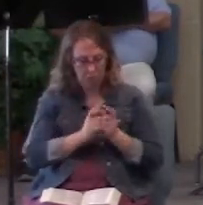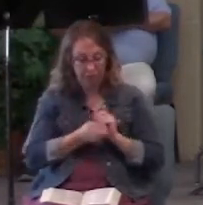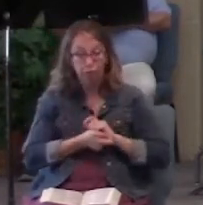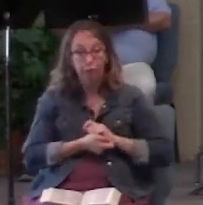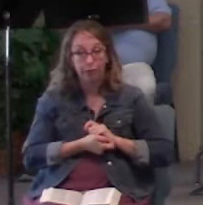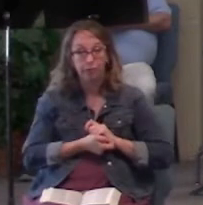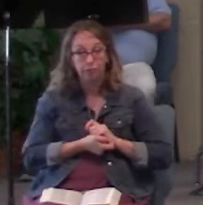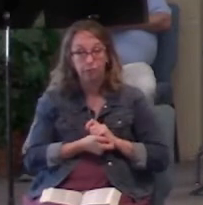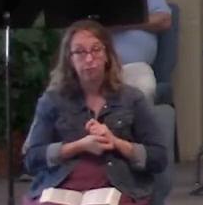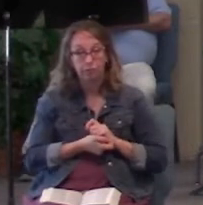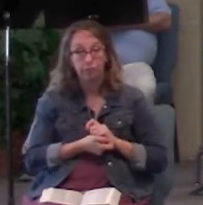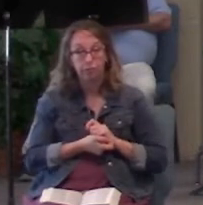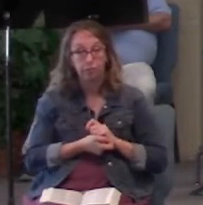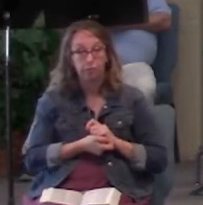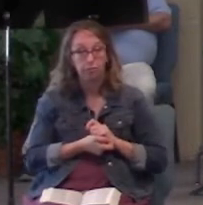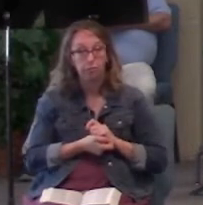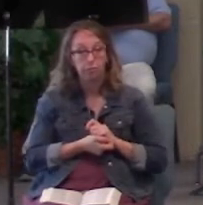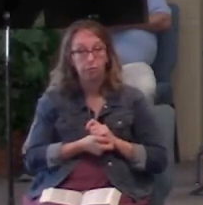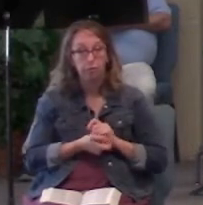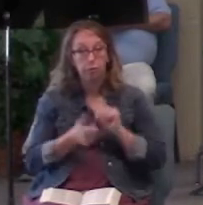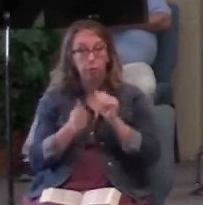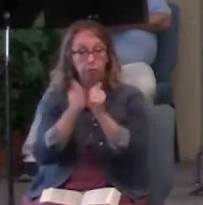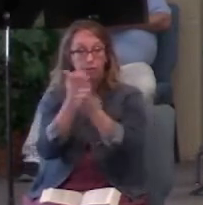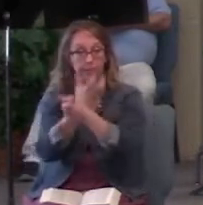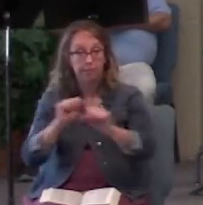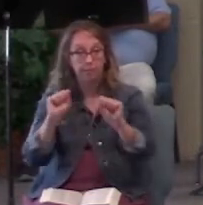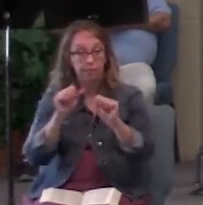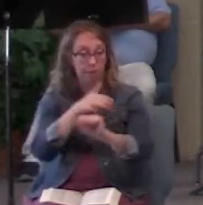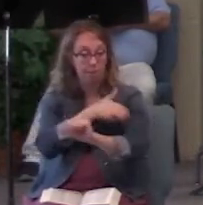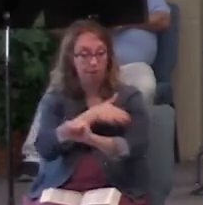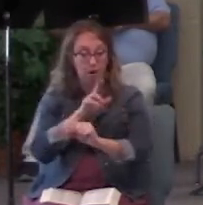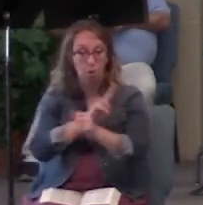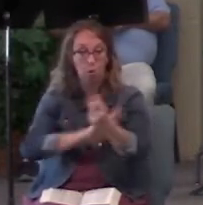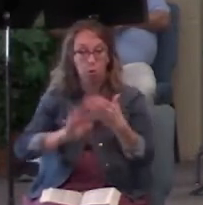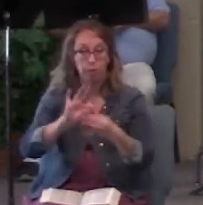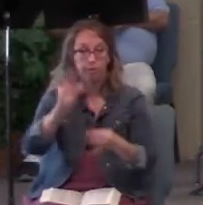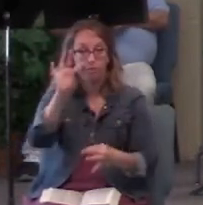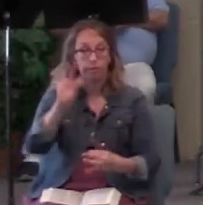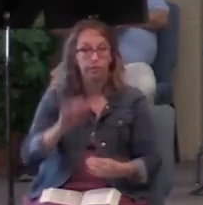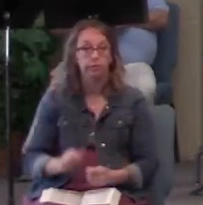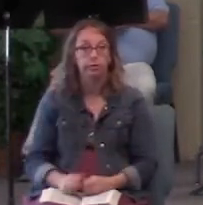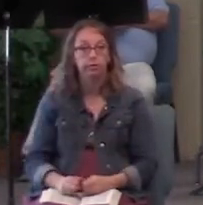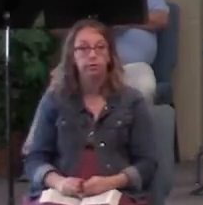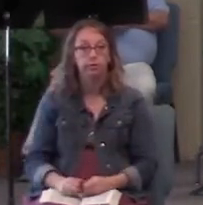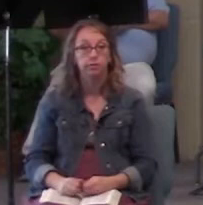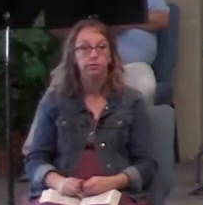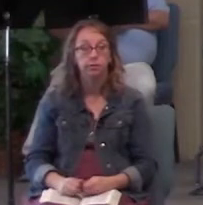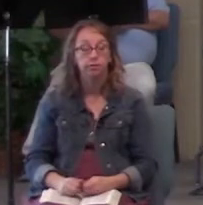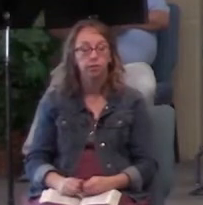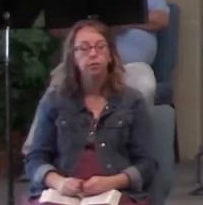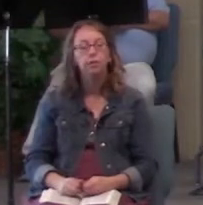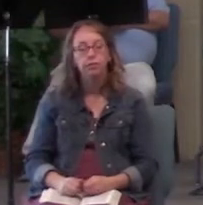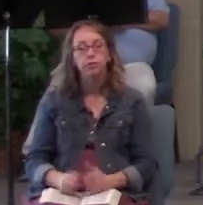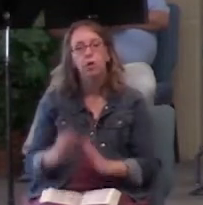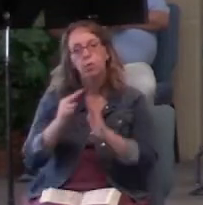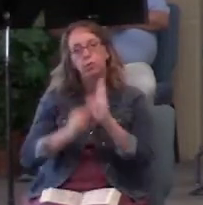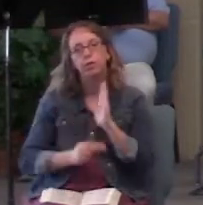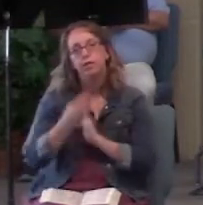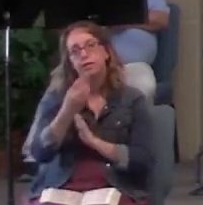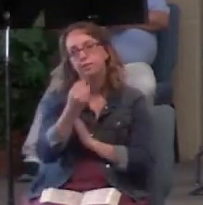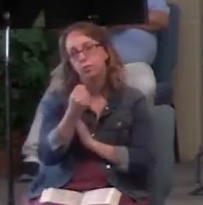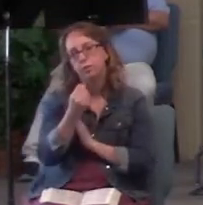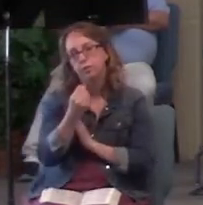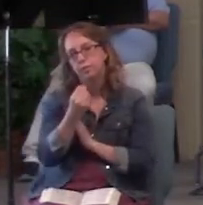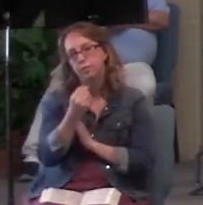changed in salvation by the power of the Holy Spirit. And so I want to begin reading in verse 14 of Luke